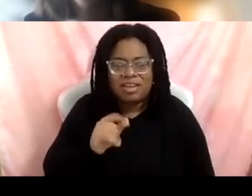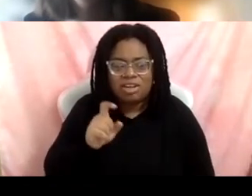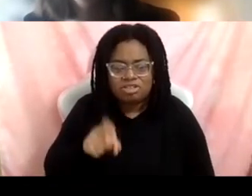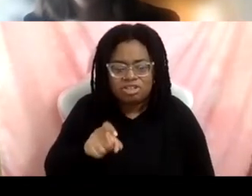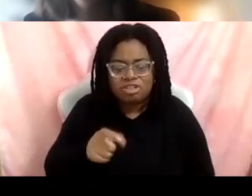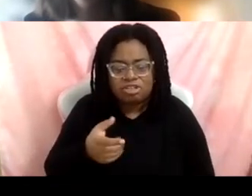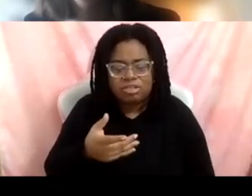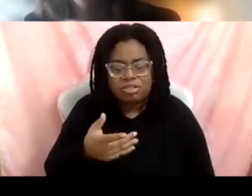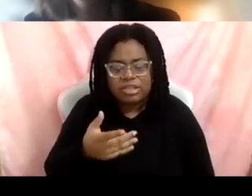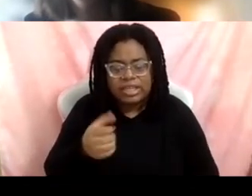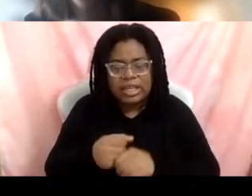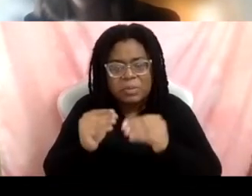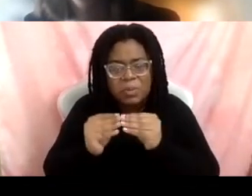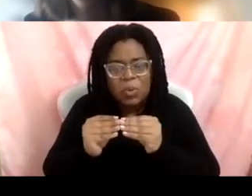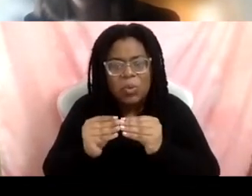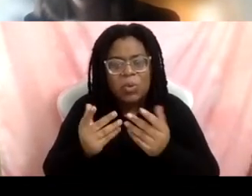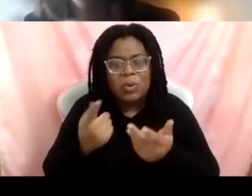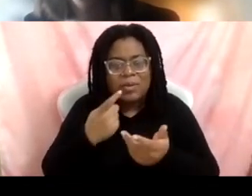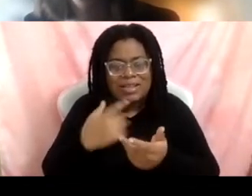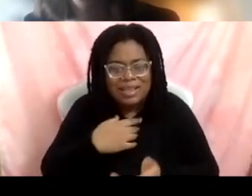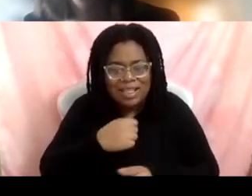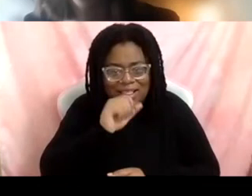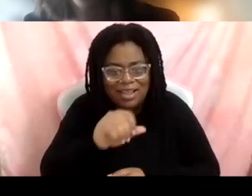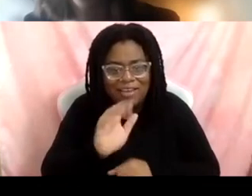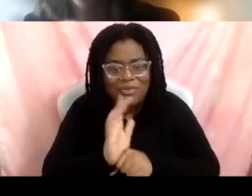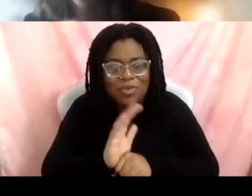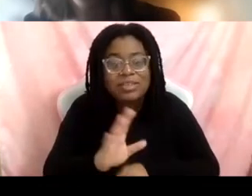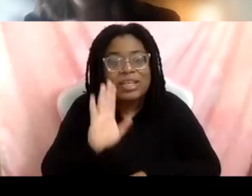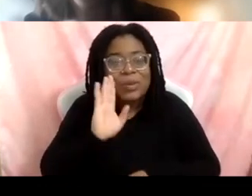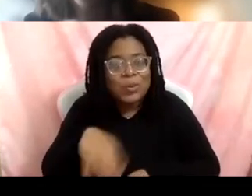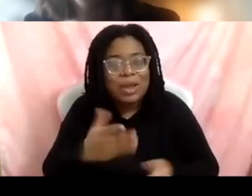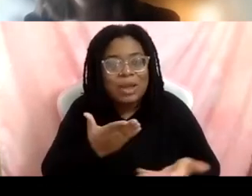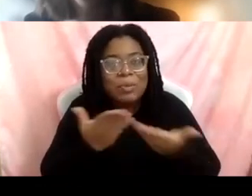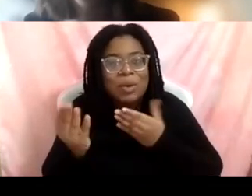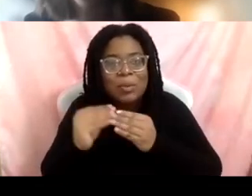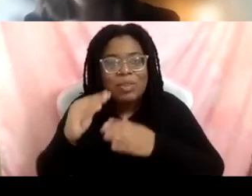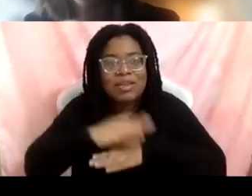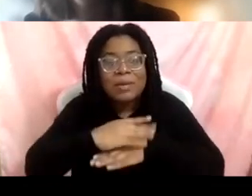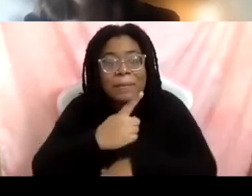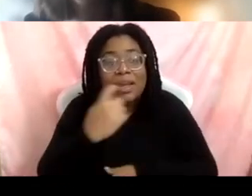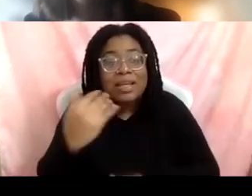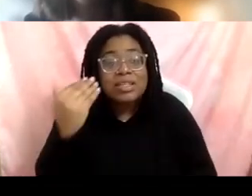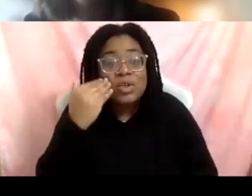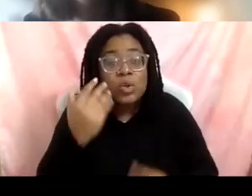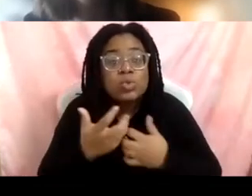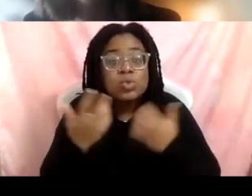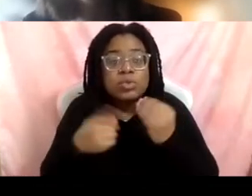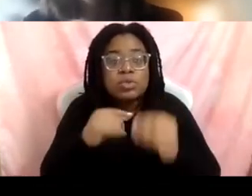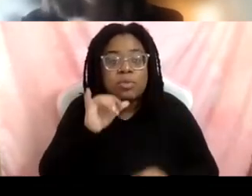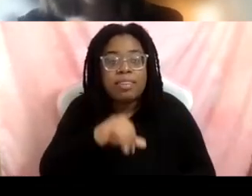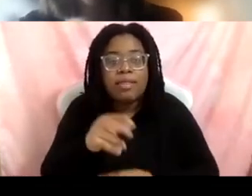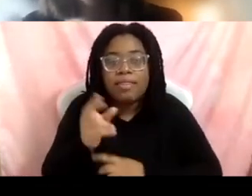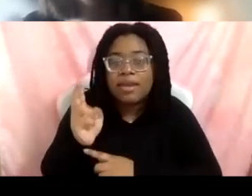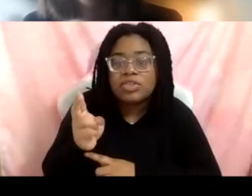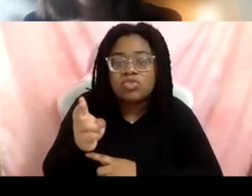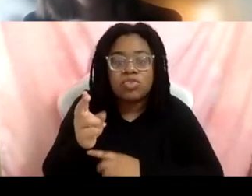more out of this because I love movies, and I know that I can bring more to the table because I know so much about this and the history and the